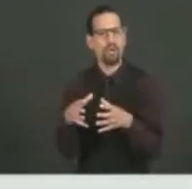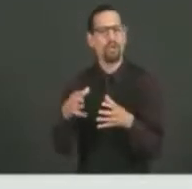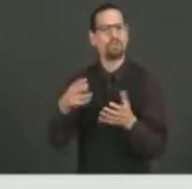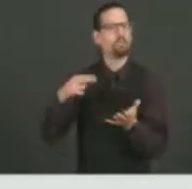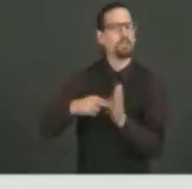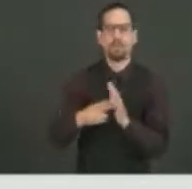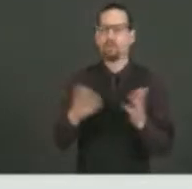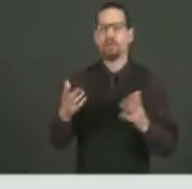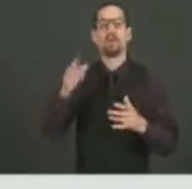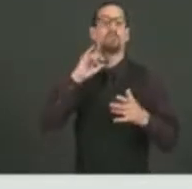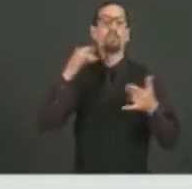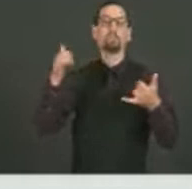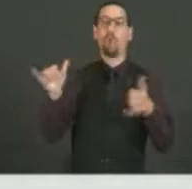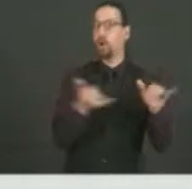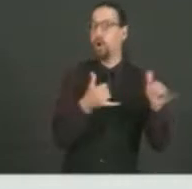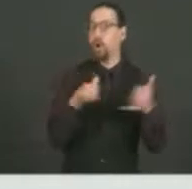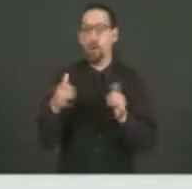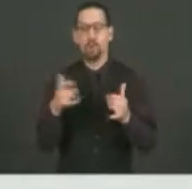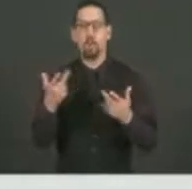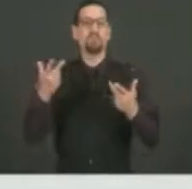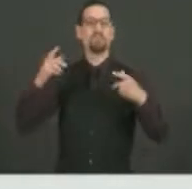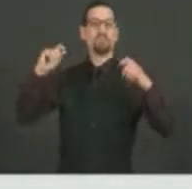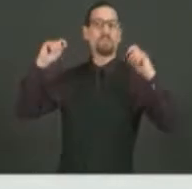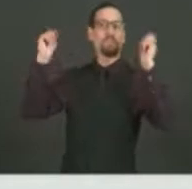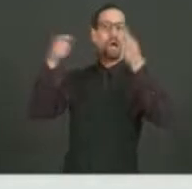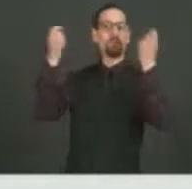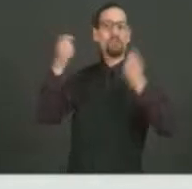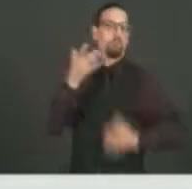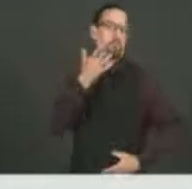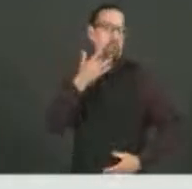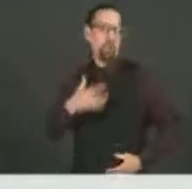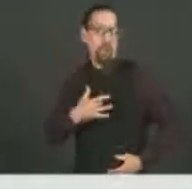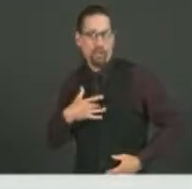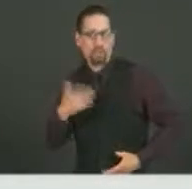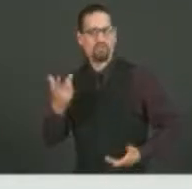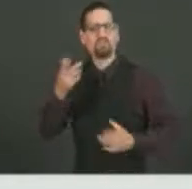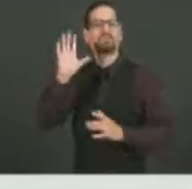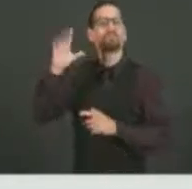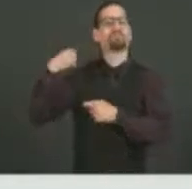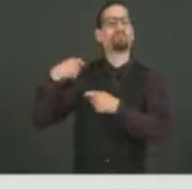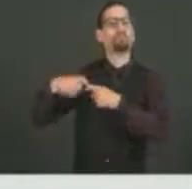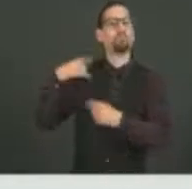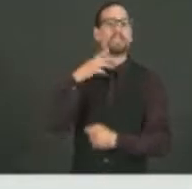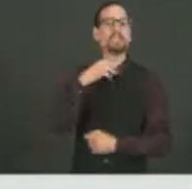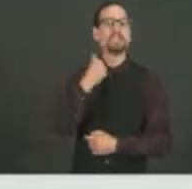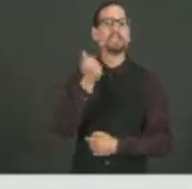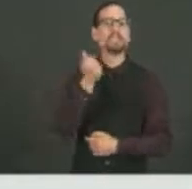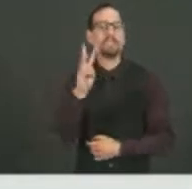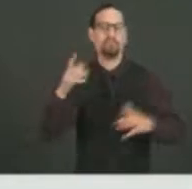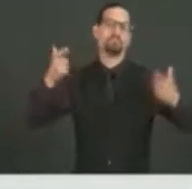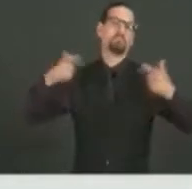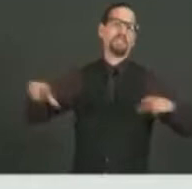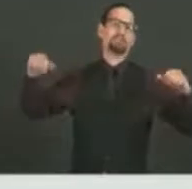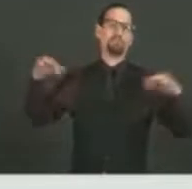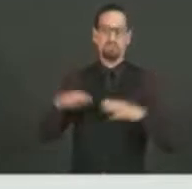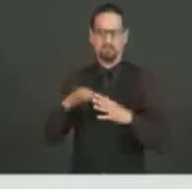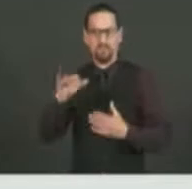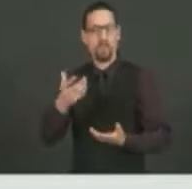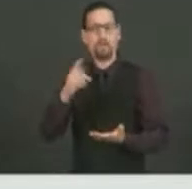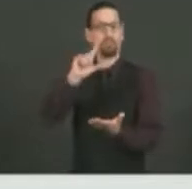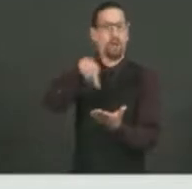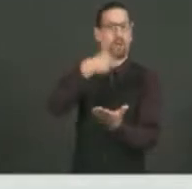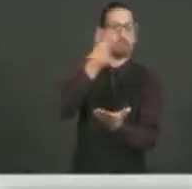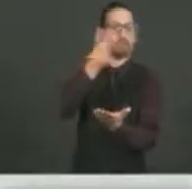quinceañera, a backyard barbecue, a graduation party. Here's how you think about